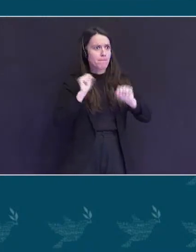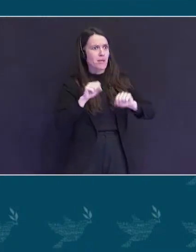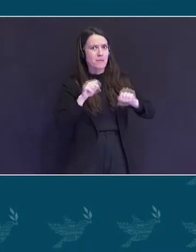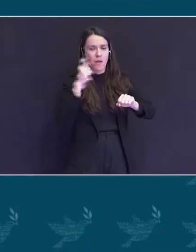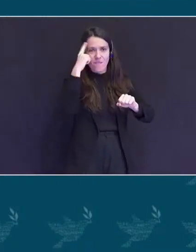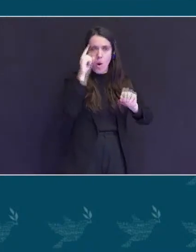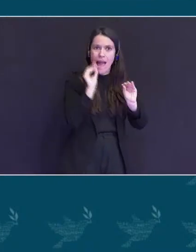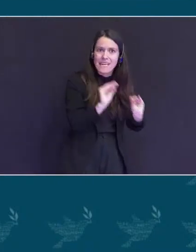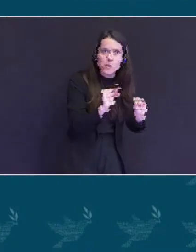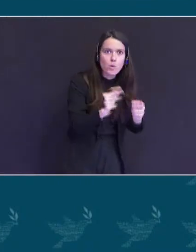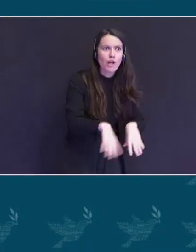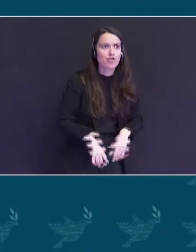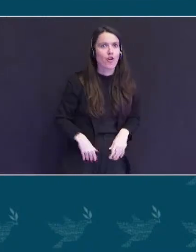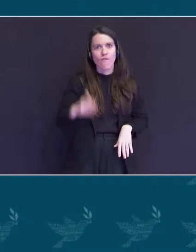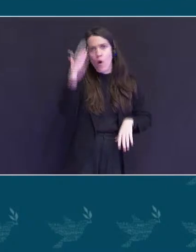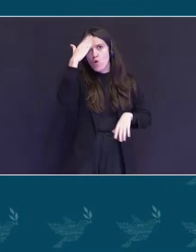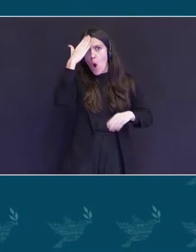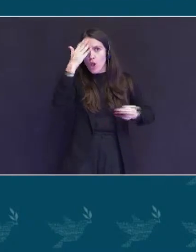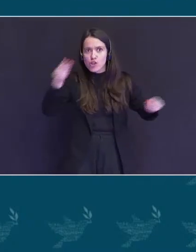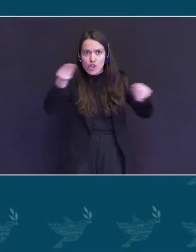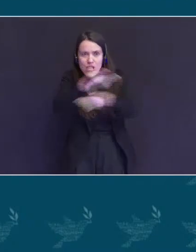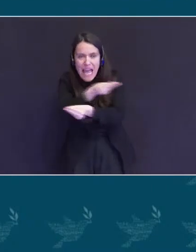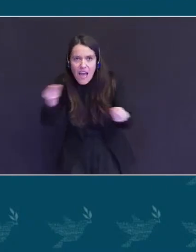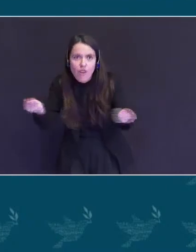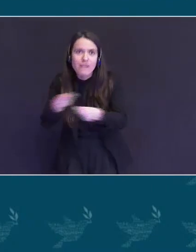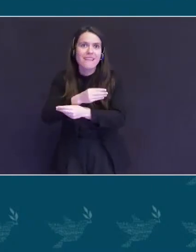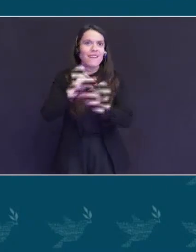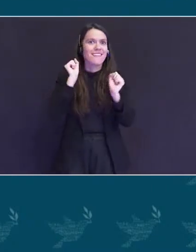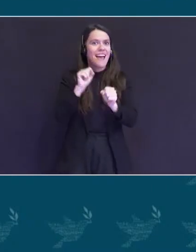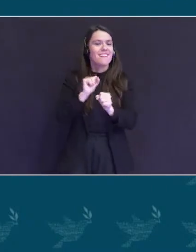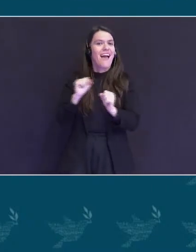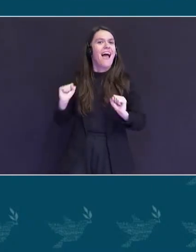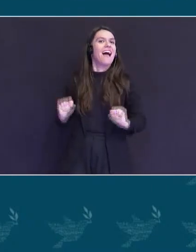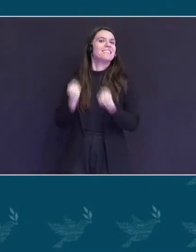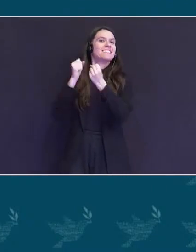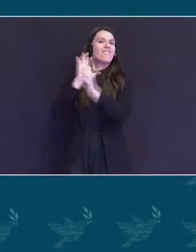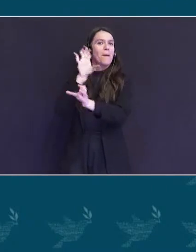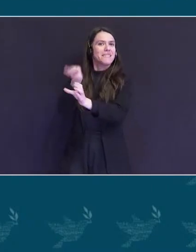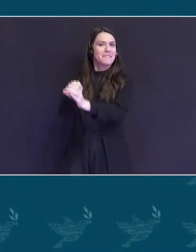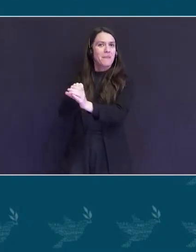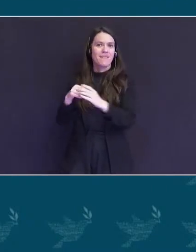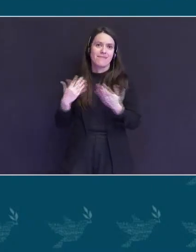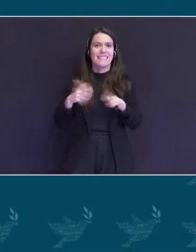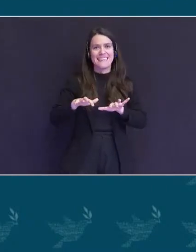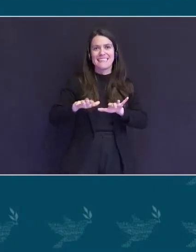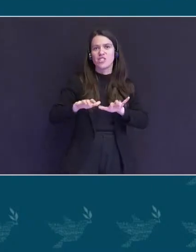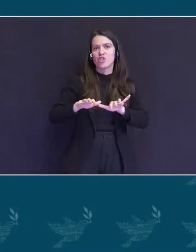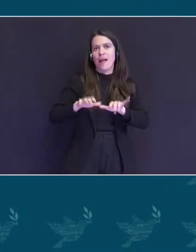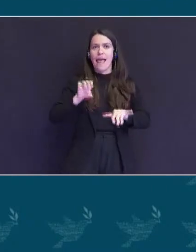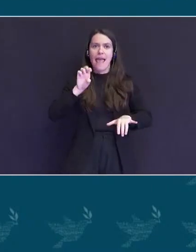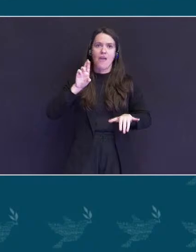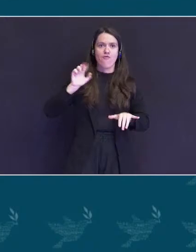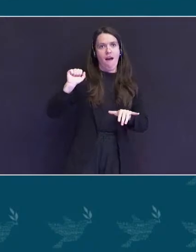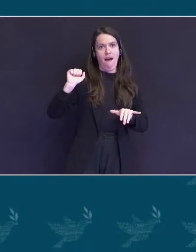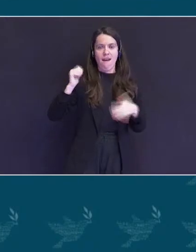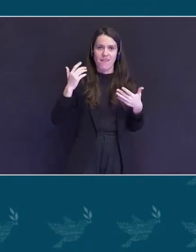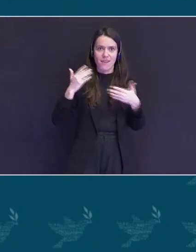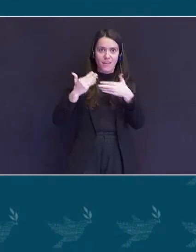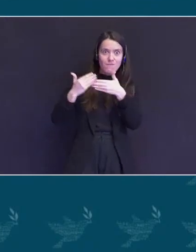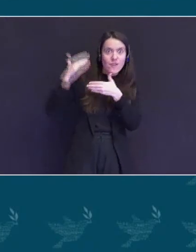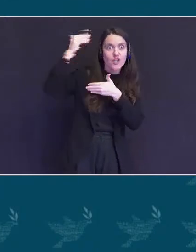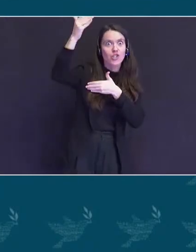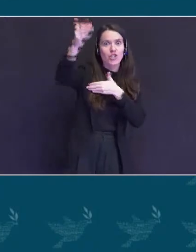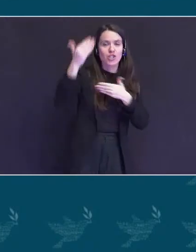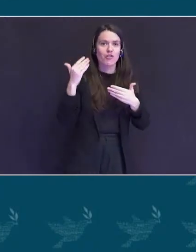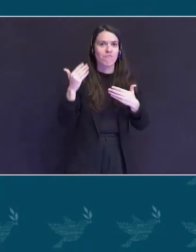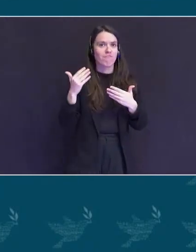knowledge sharing while allowing them to actively participate in this digital era and also shape the future of their